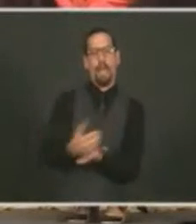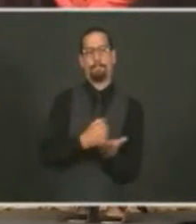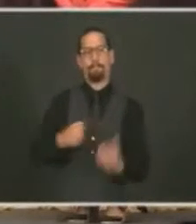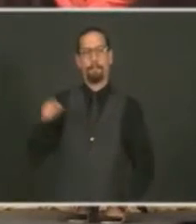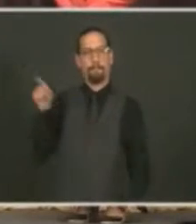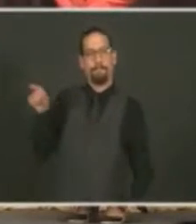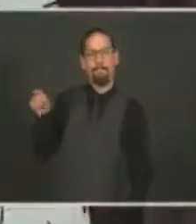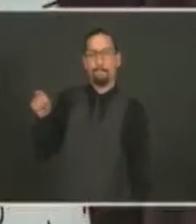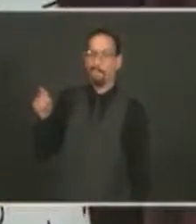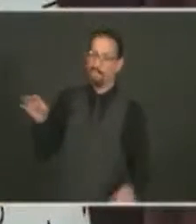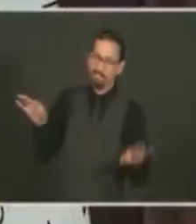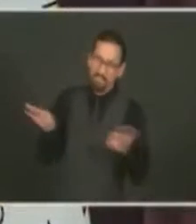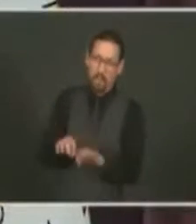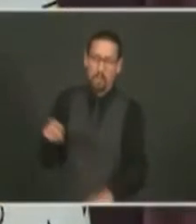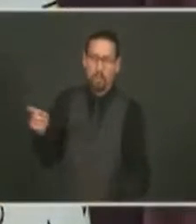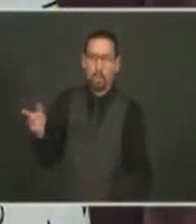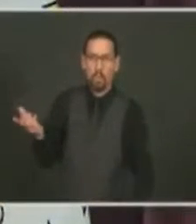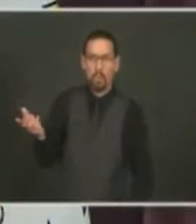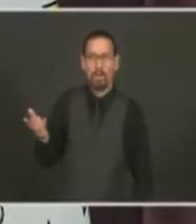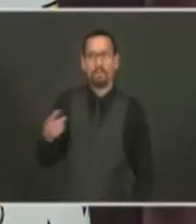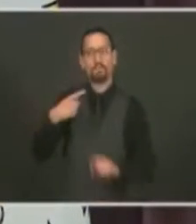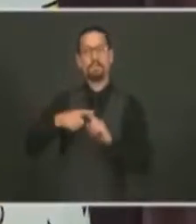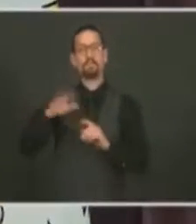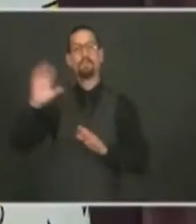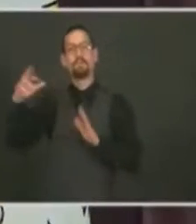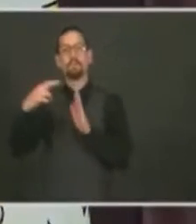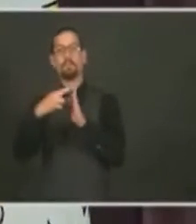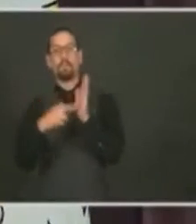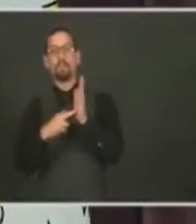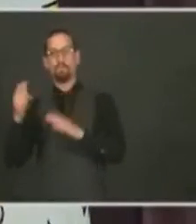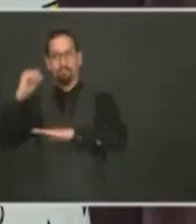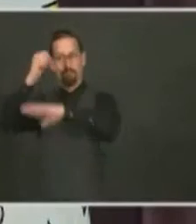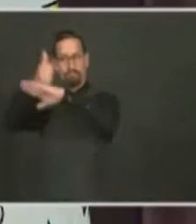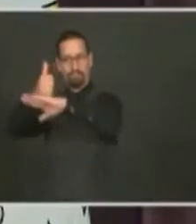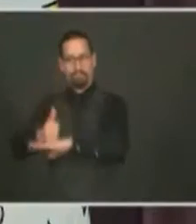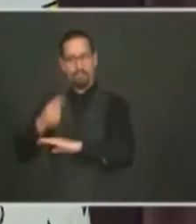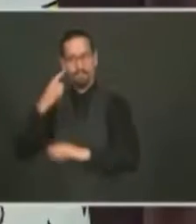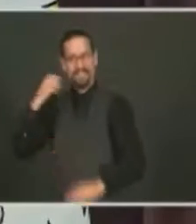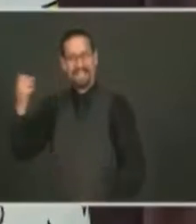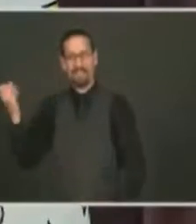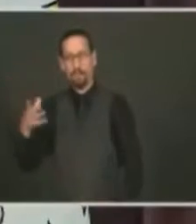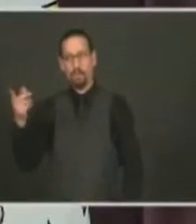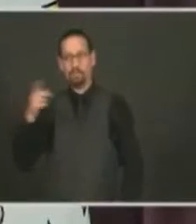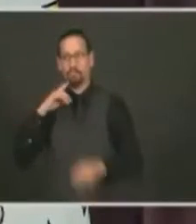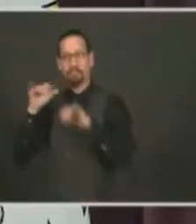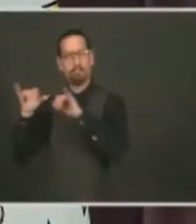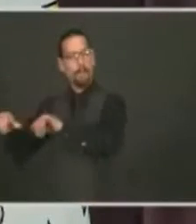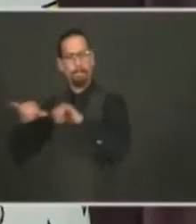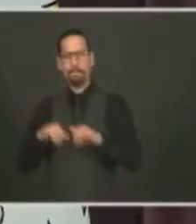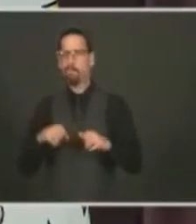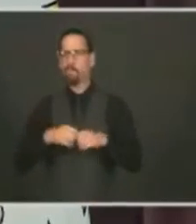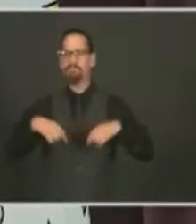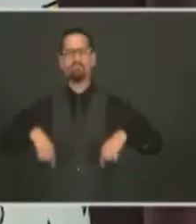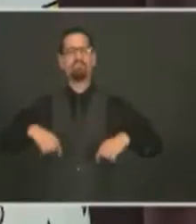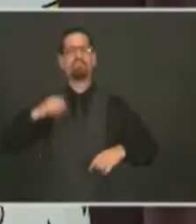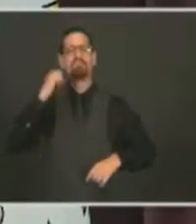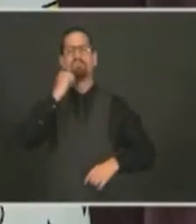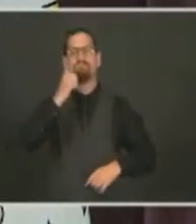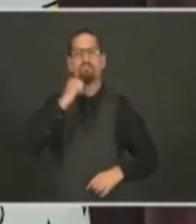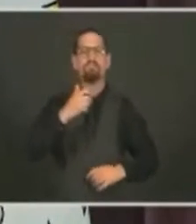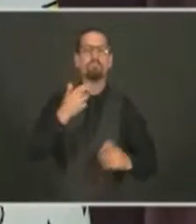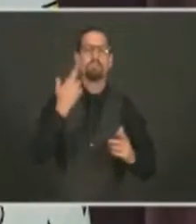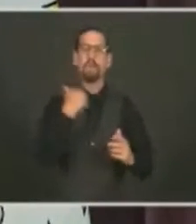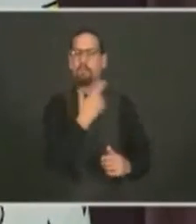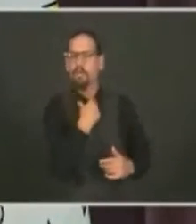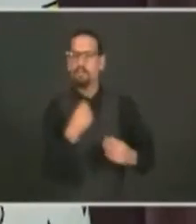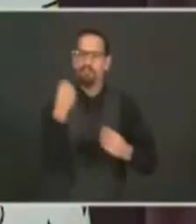and also their rules that the rules for them are the same as the rules for, the restaurants there have to abide by the